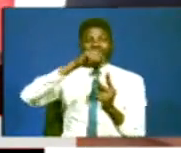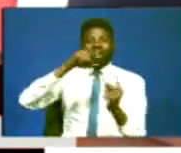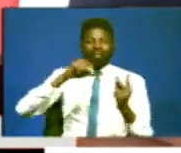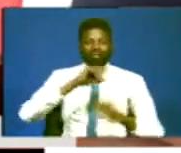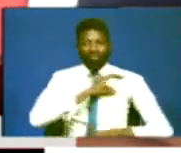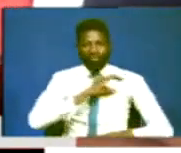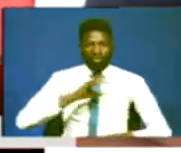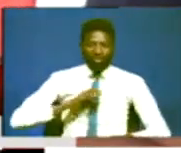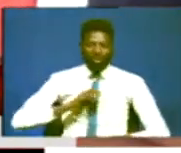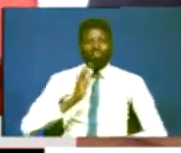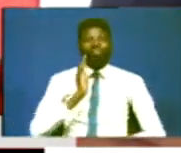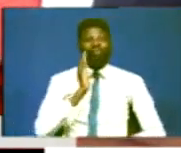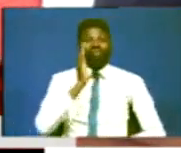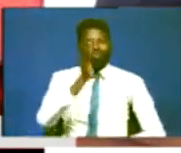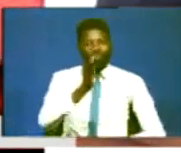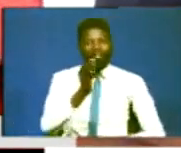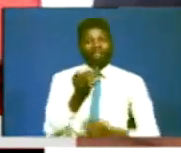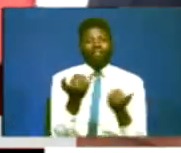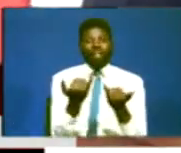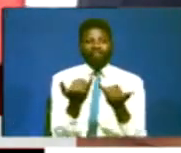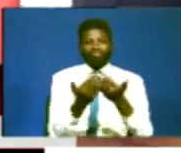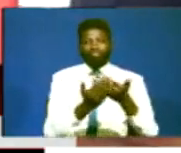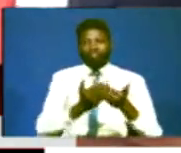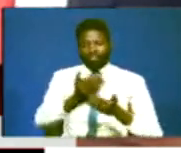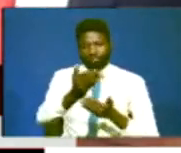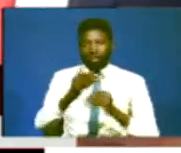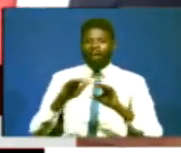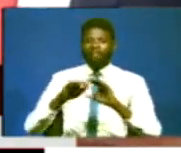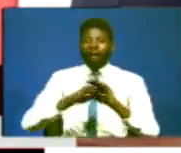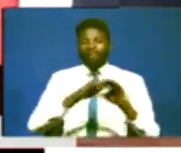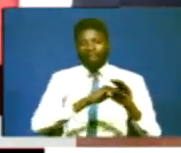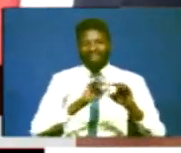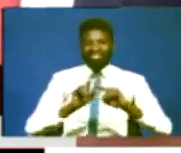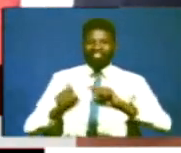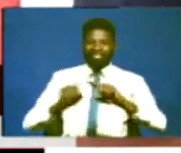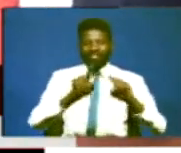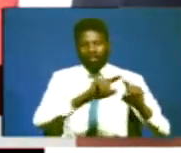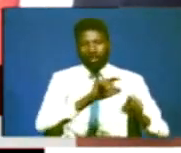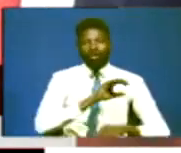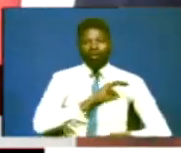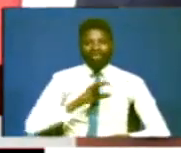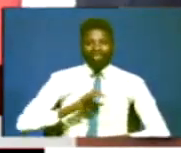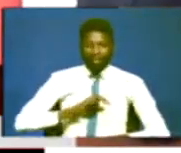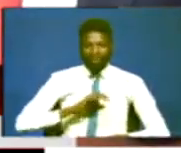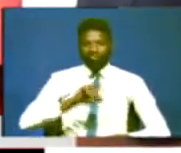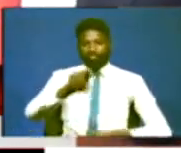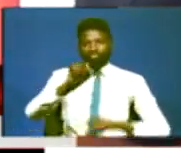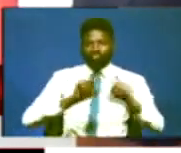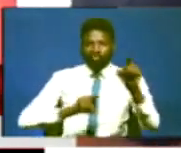proceeding now to place the members to the various committees. And by the look of things again,